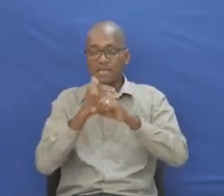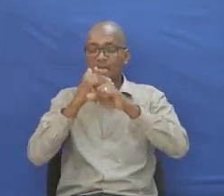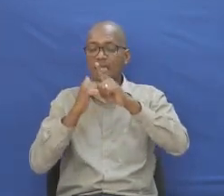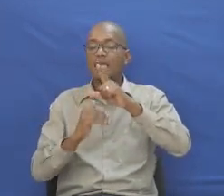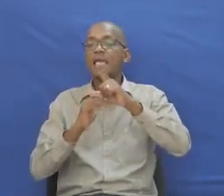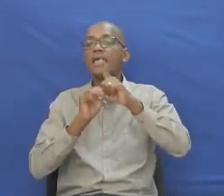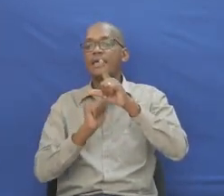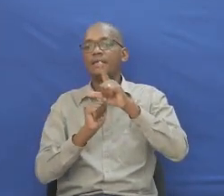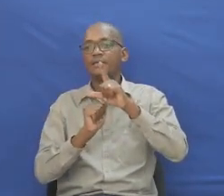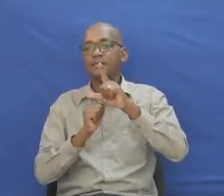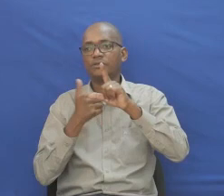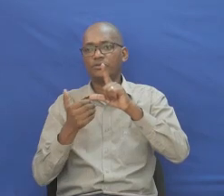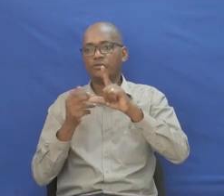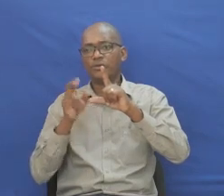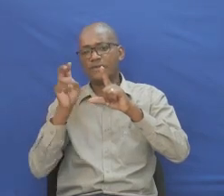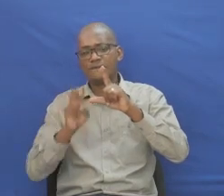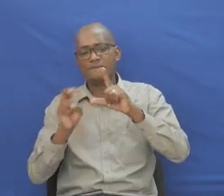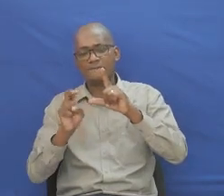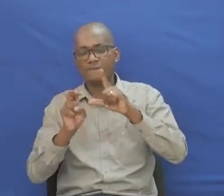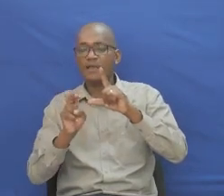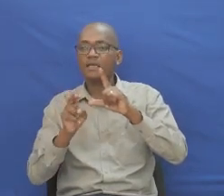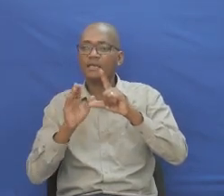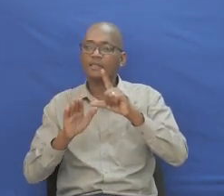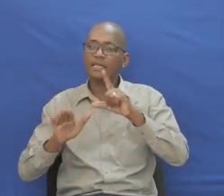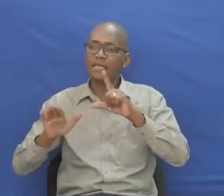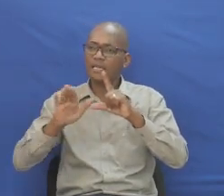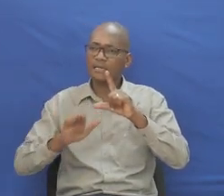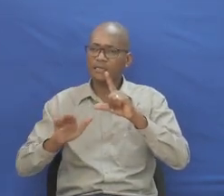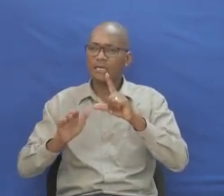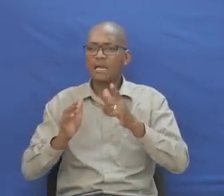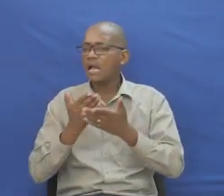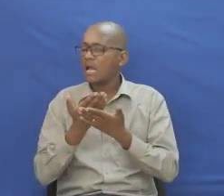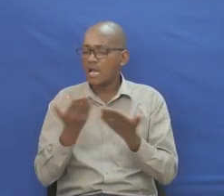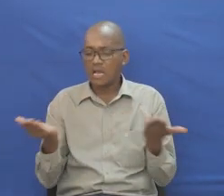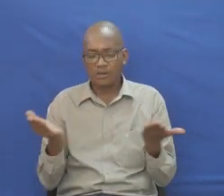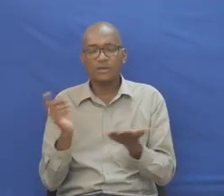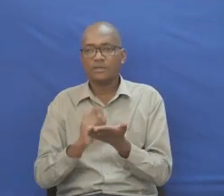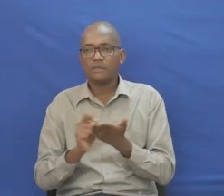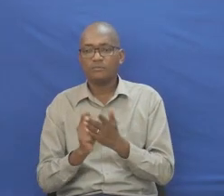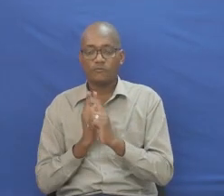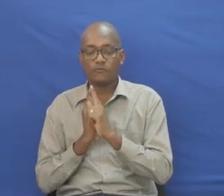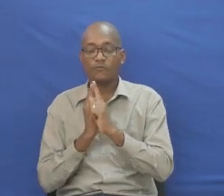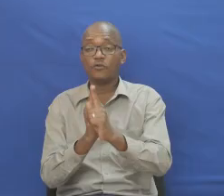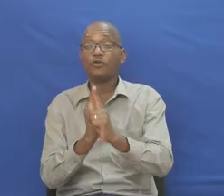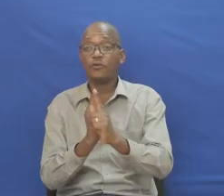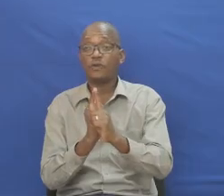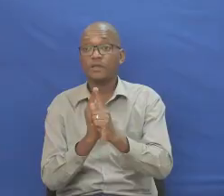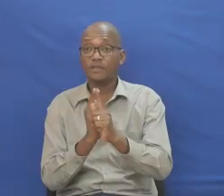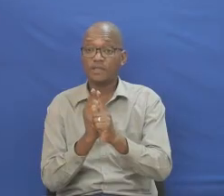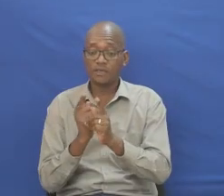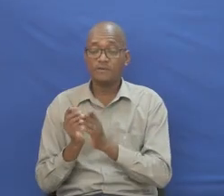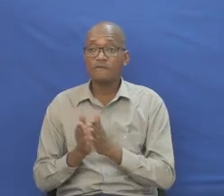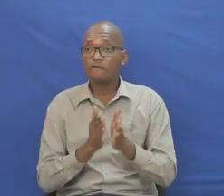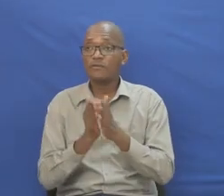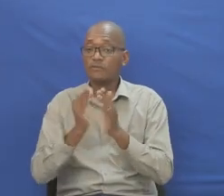particular triangle, how can we write this one? By following the area that we have derived